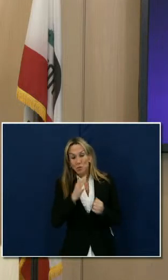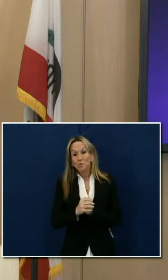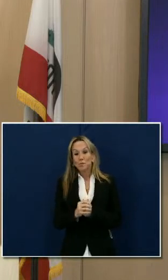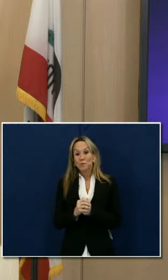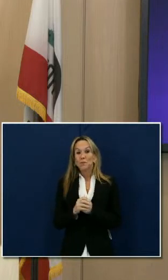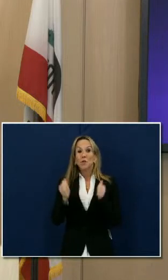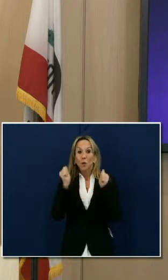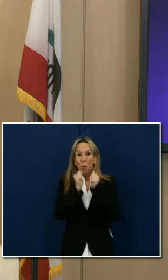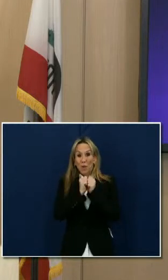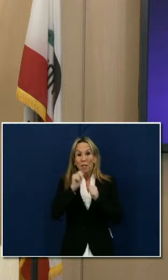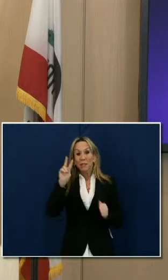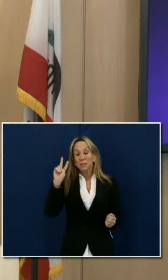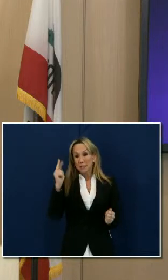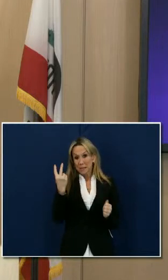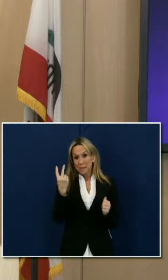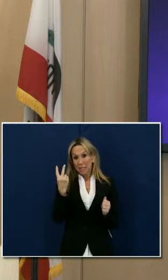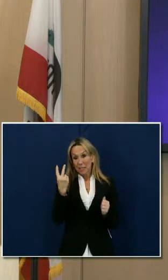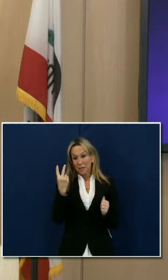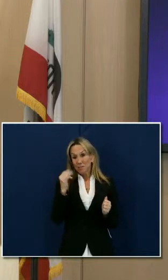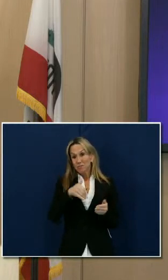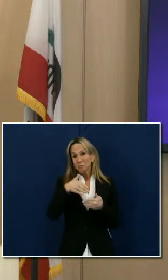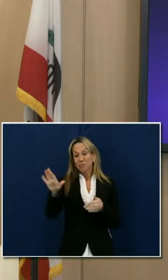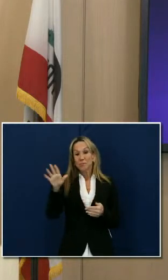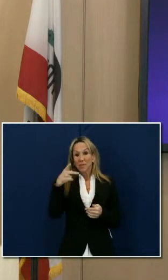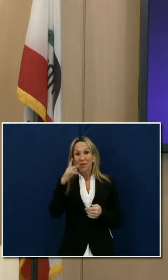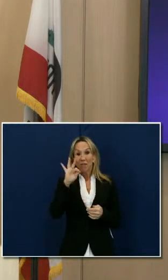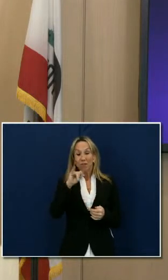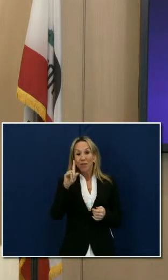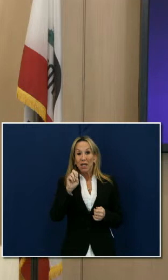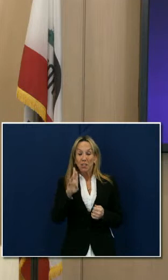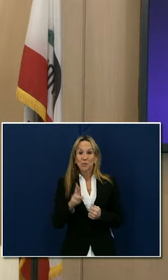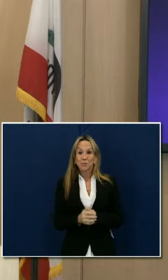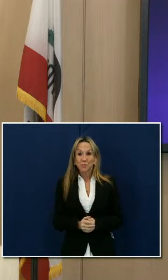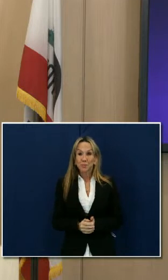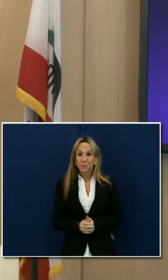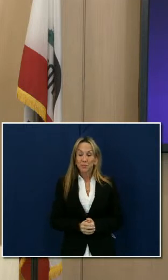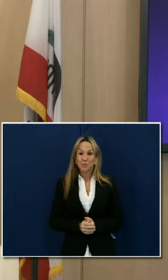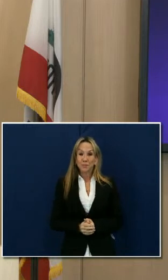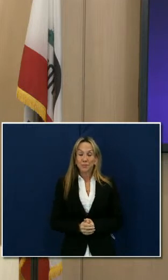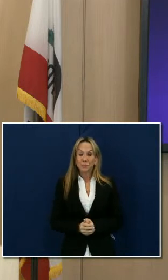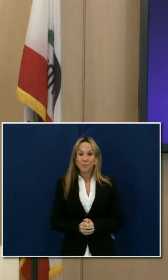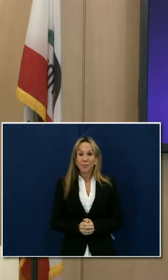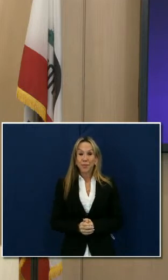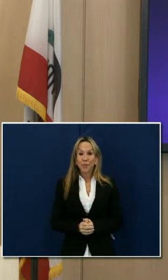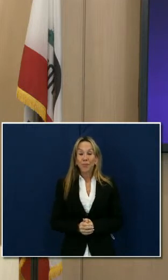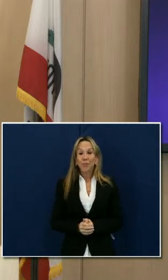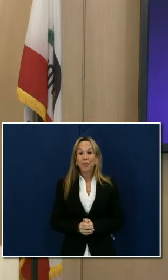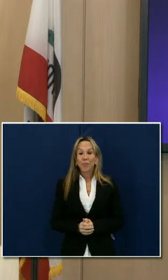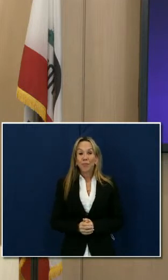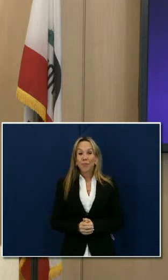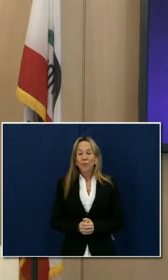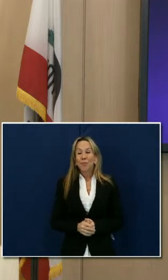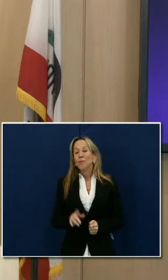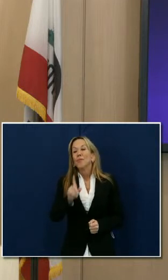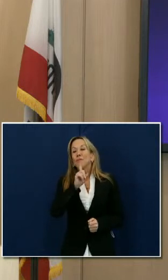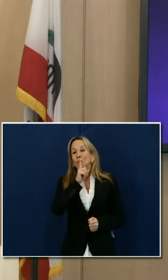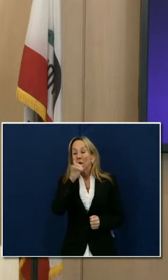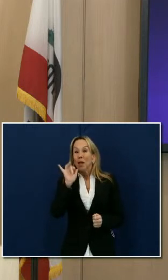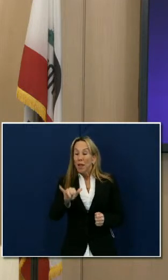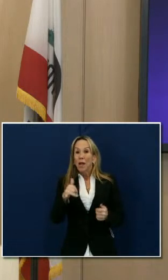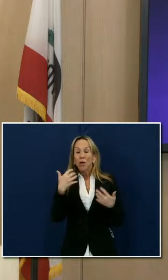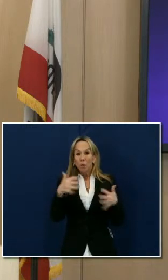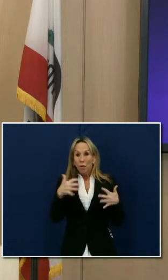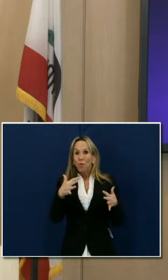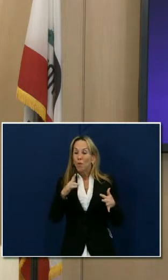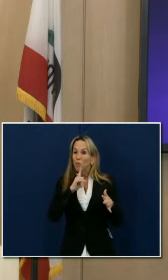second shipment of Pfizer vaccines. This is truly a critical turning point in our long